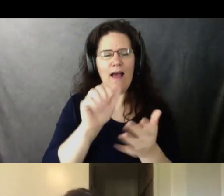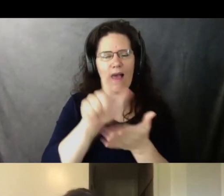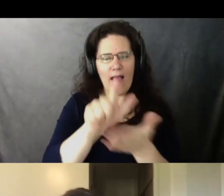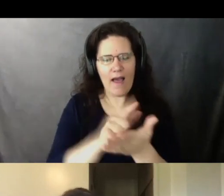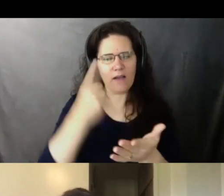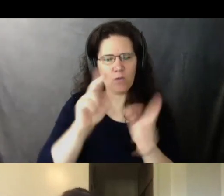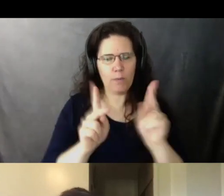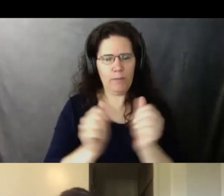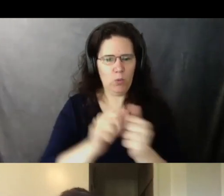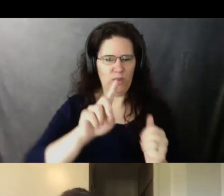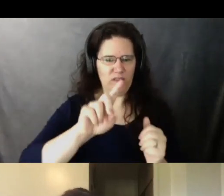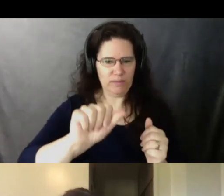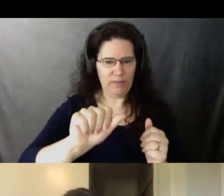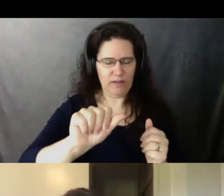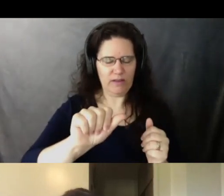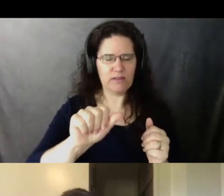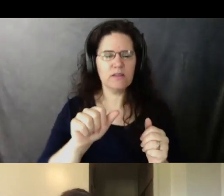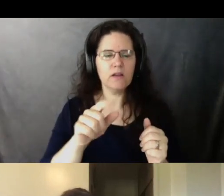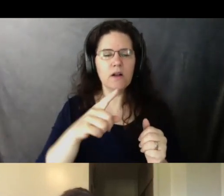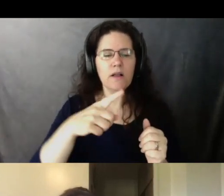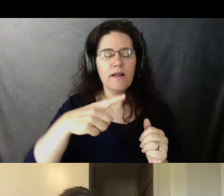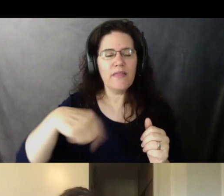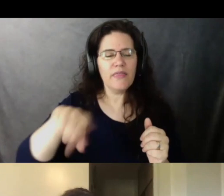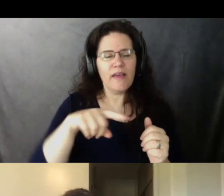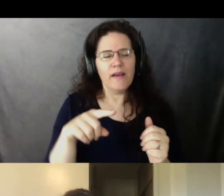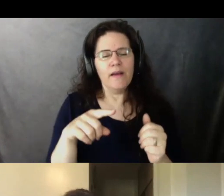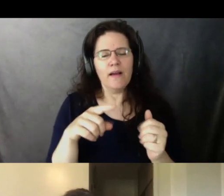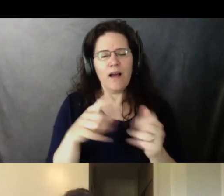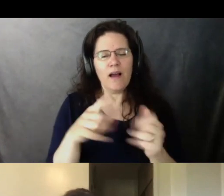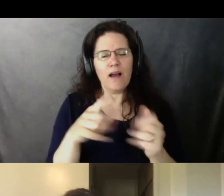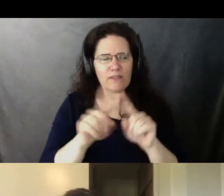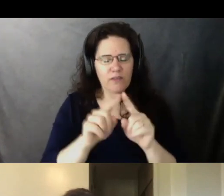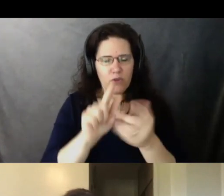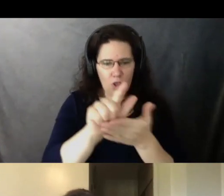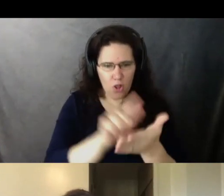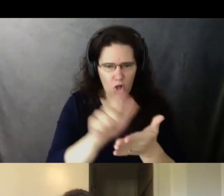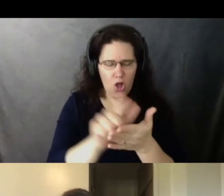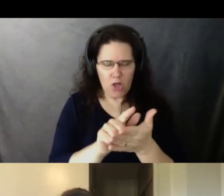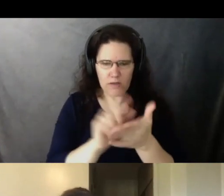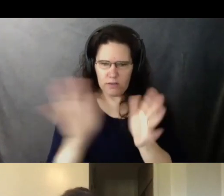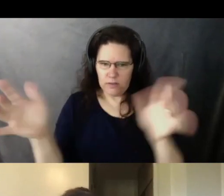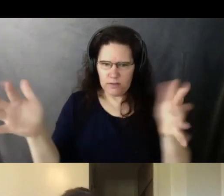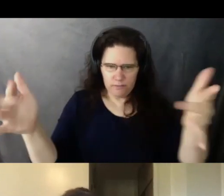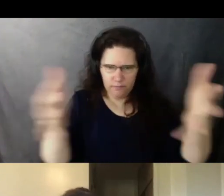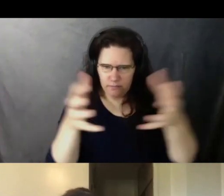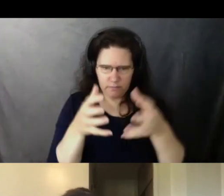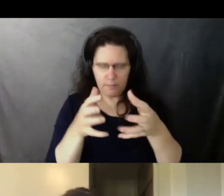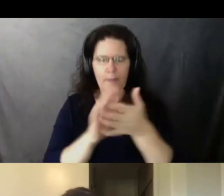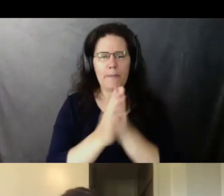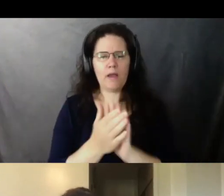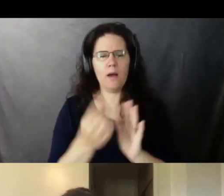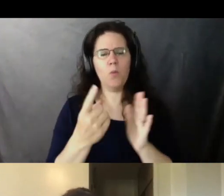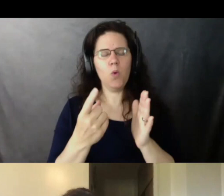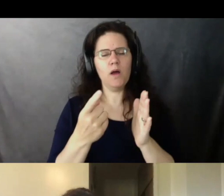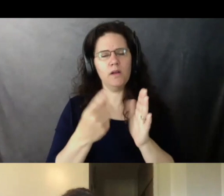of consolidate a lot of legislation and laws to become one broad civil rights